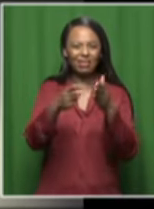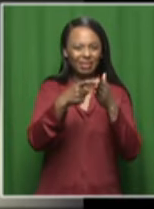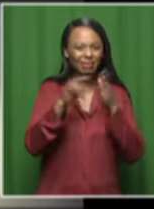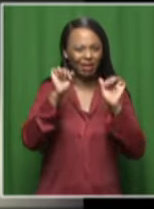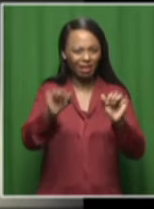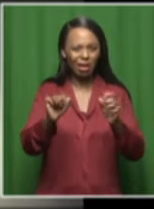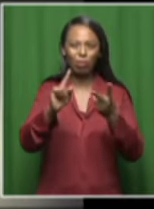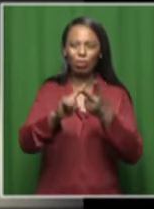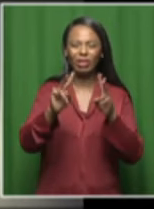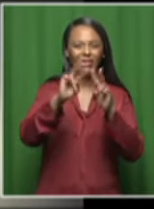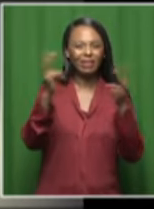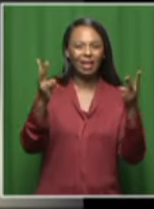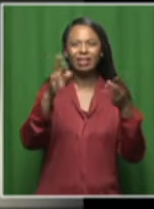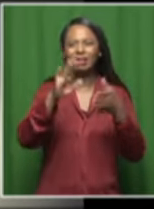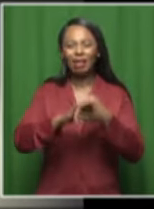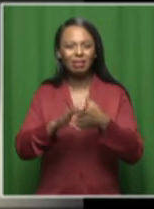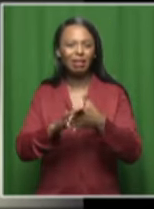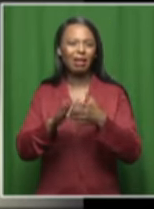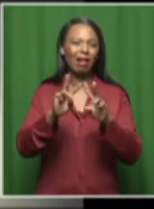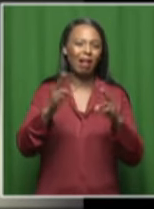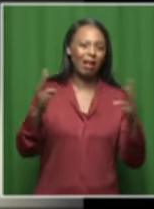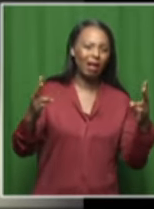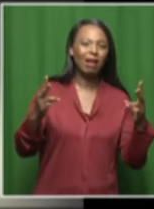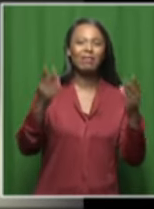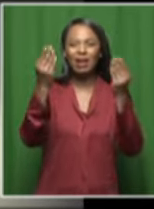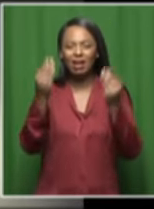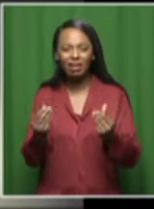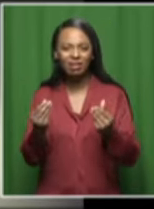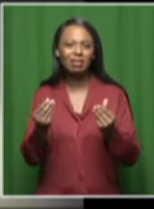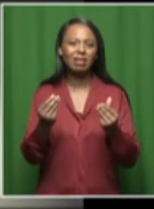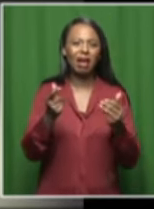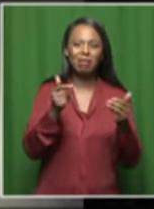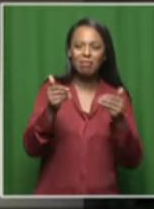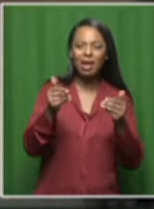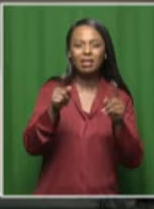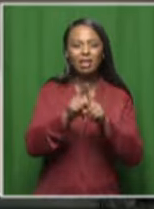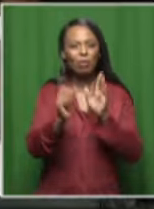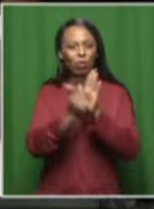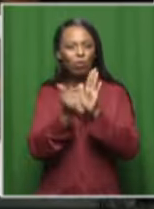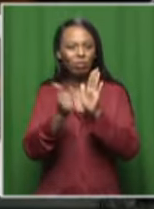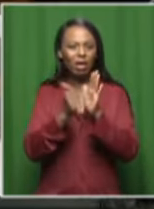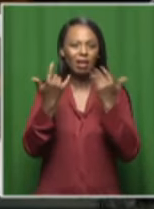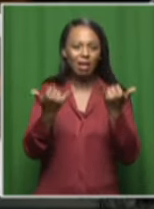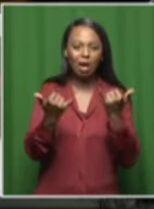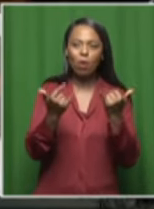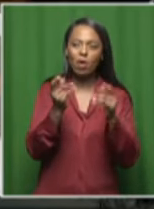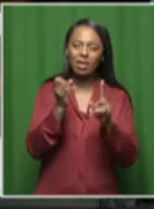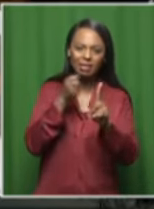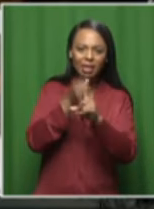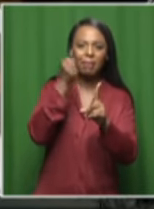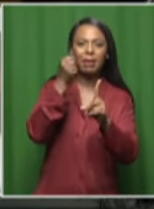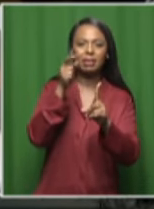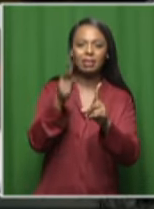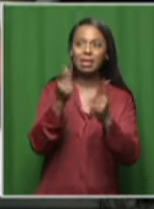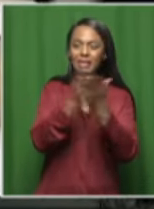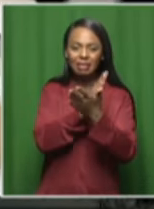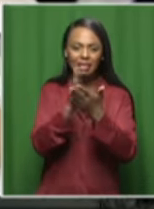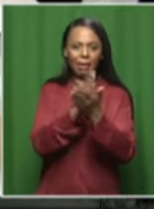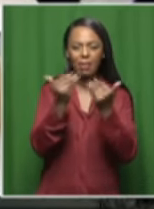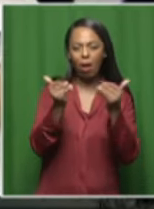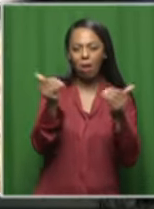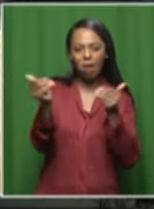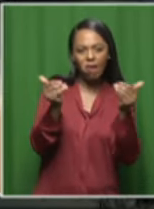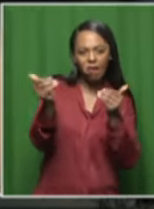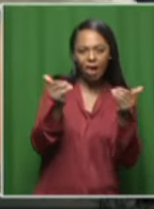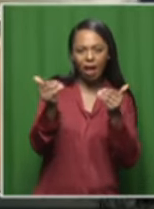positions. But I think the financial and liquidity impact for most funds is quite manageable. It's